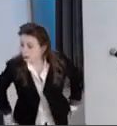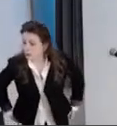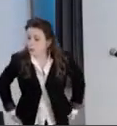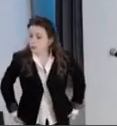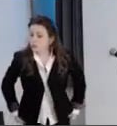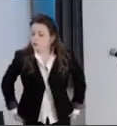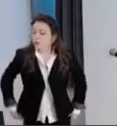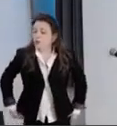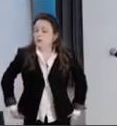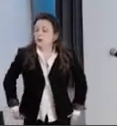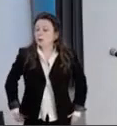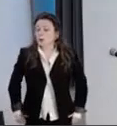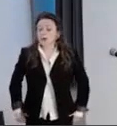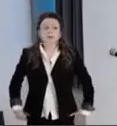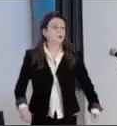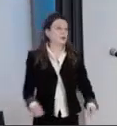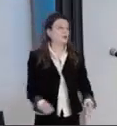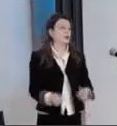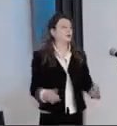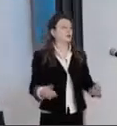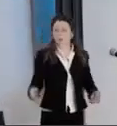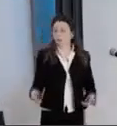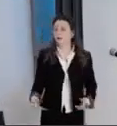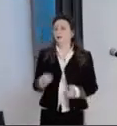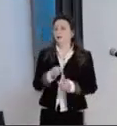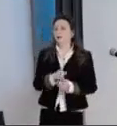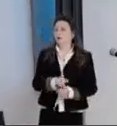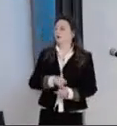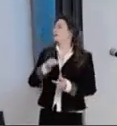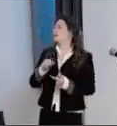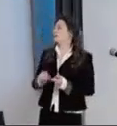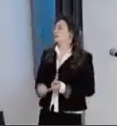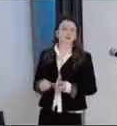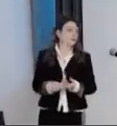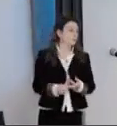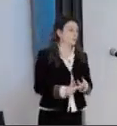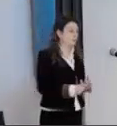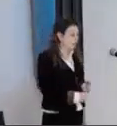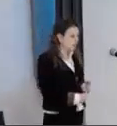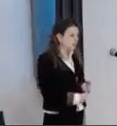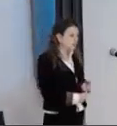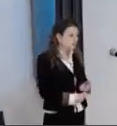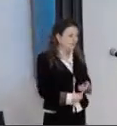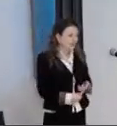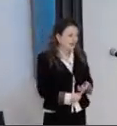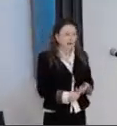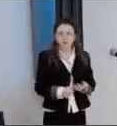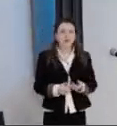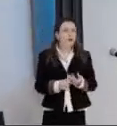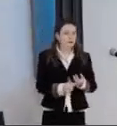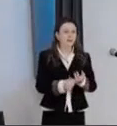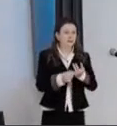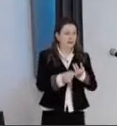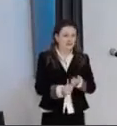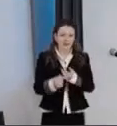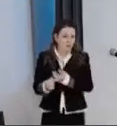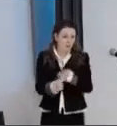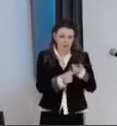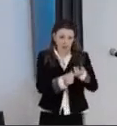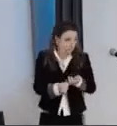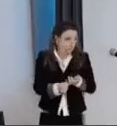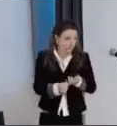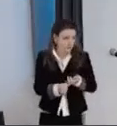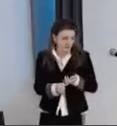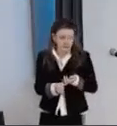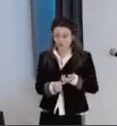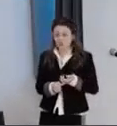we need only focus on their appearance, which is as of solid, soft and springy objects. And now we know that in reality clouds